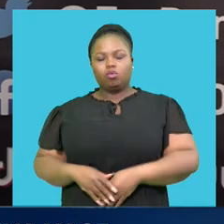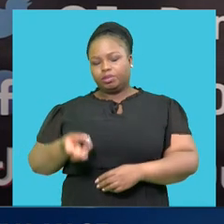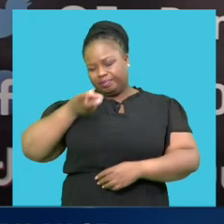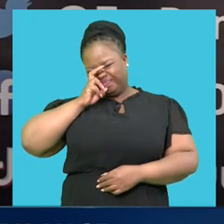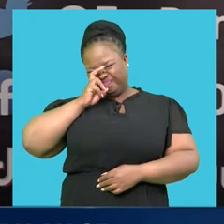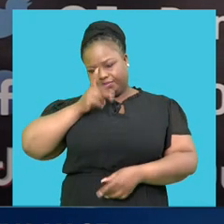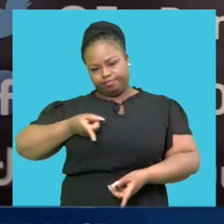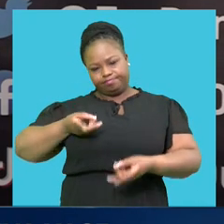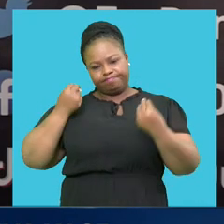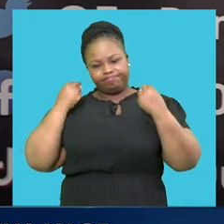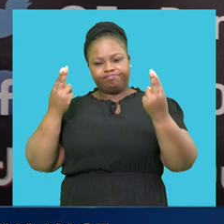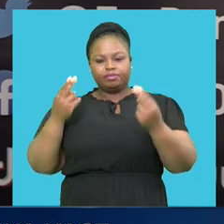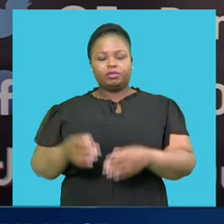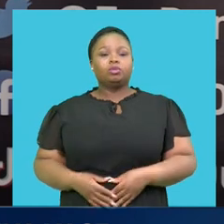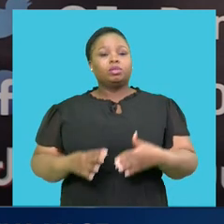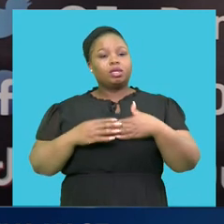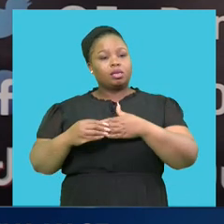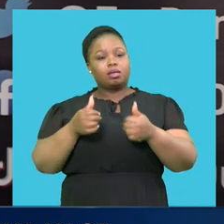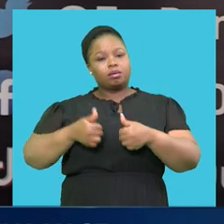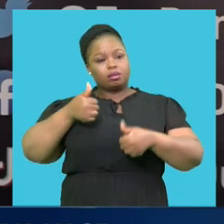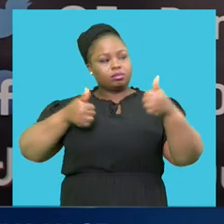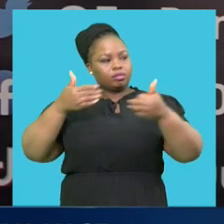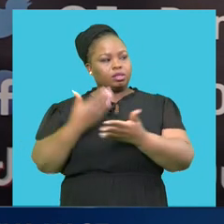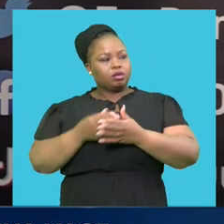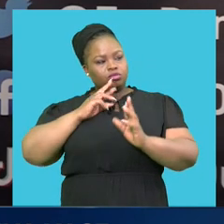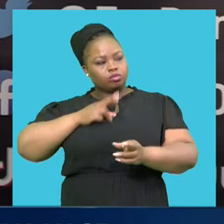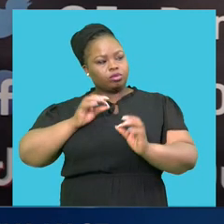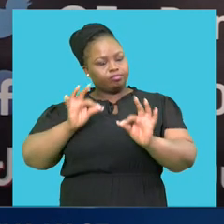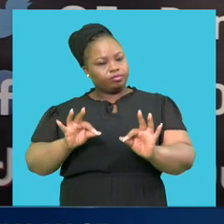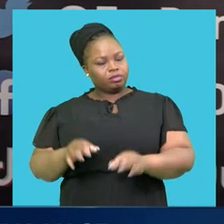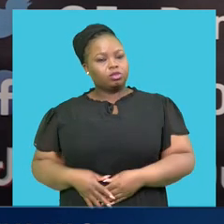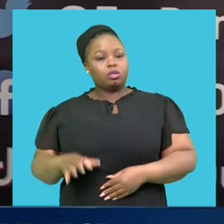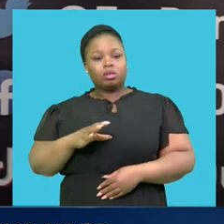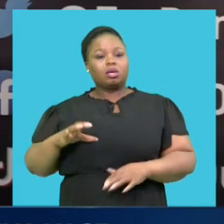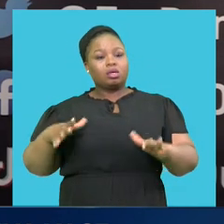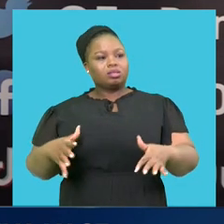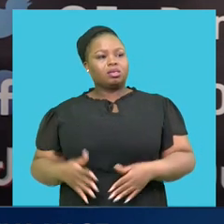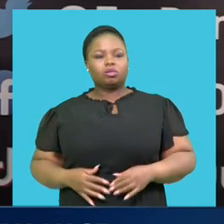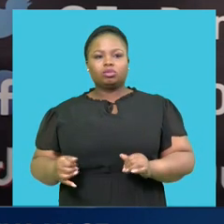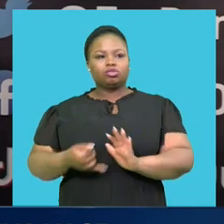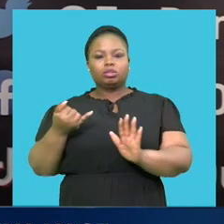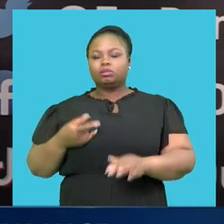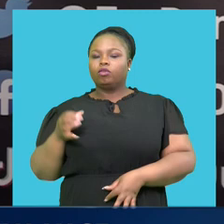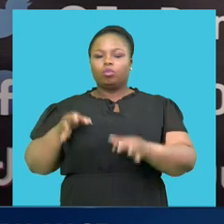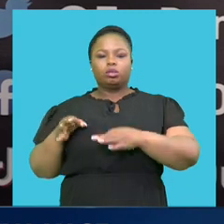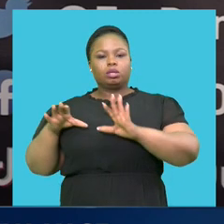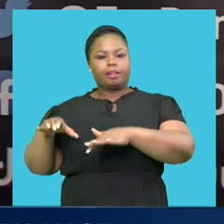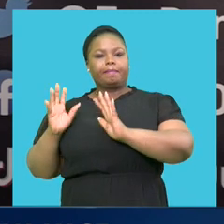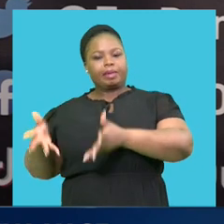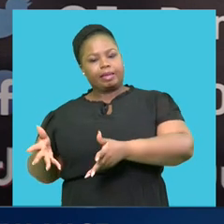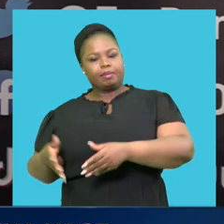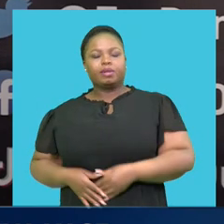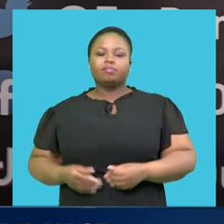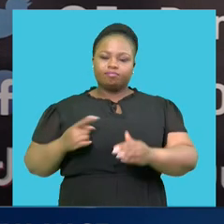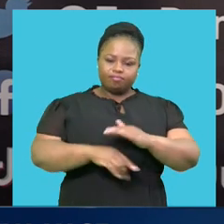their necks until we have leadership that is responsive, until we have councillors that are not only appealing to their political parties, but are